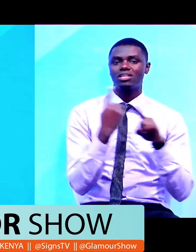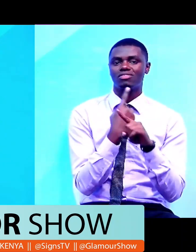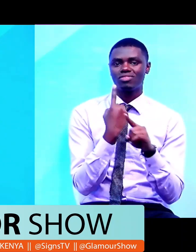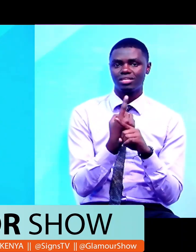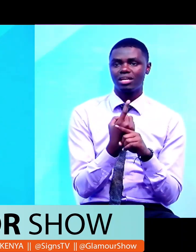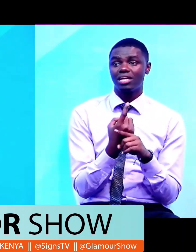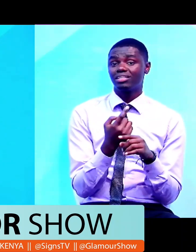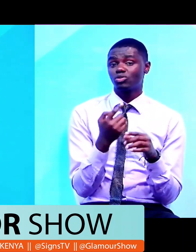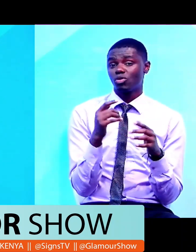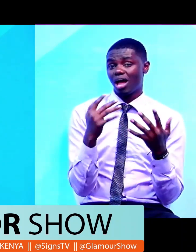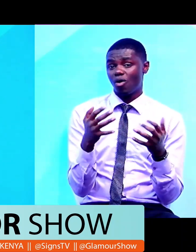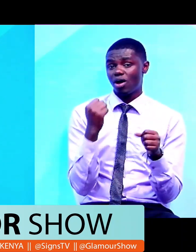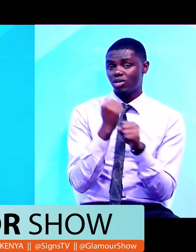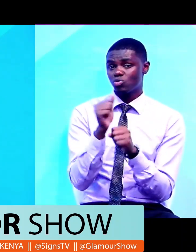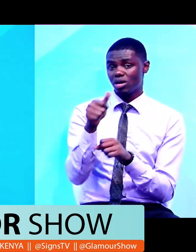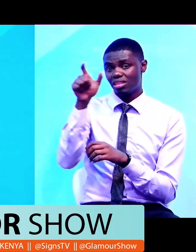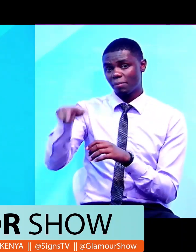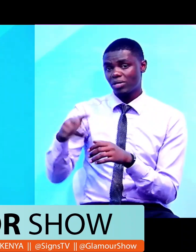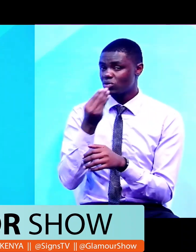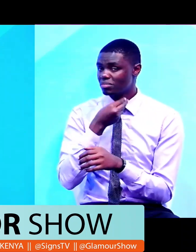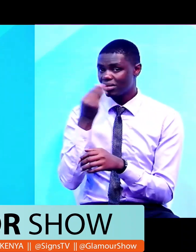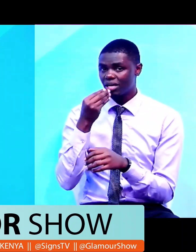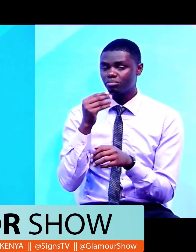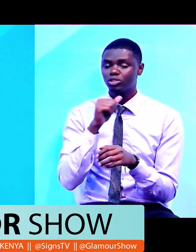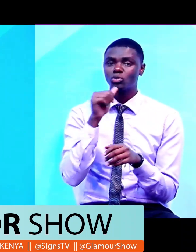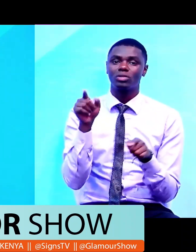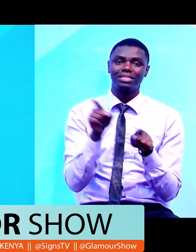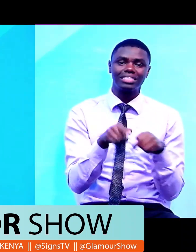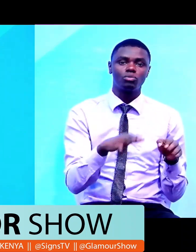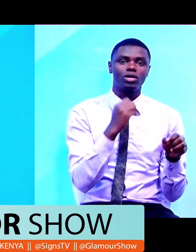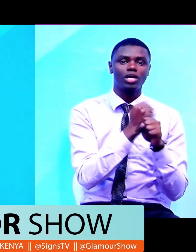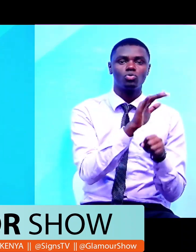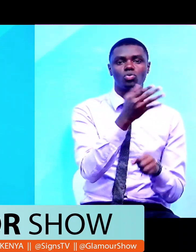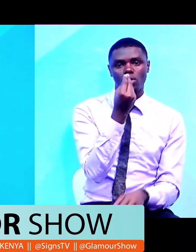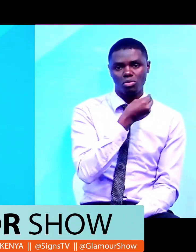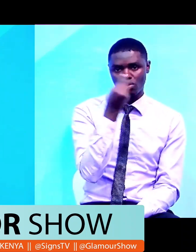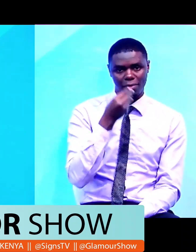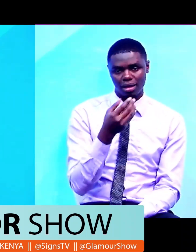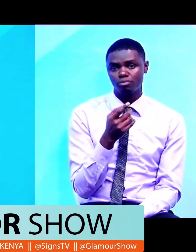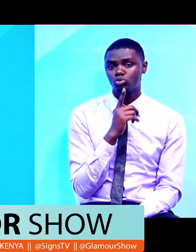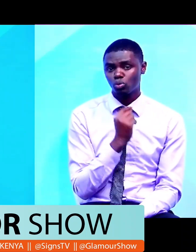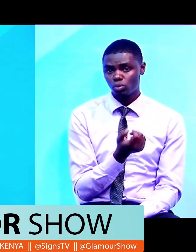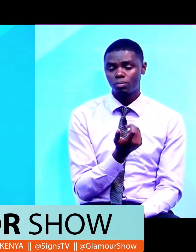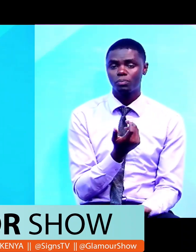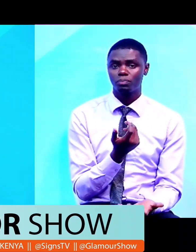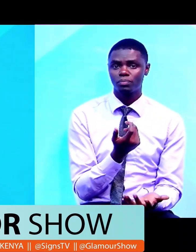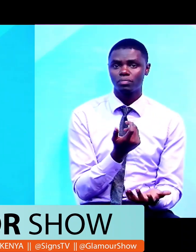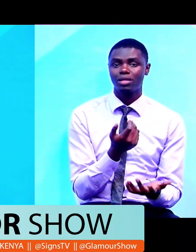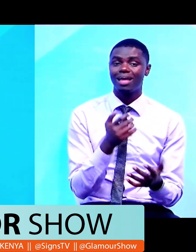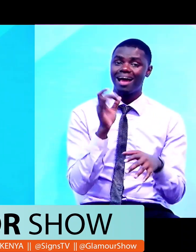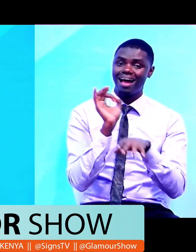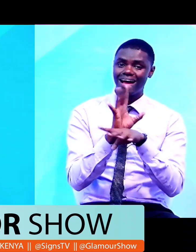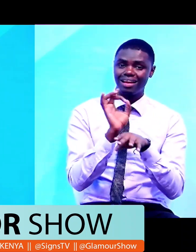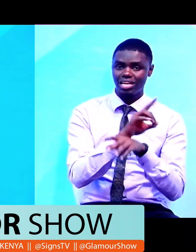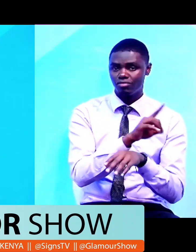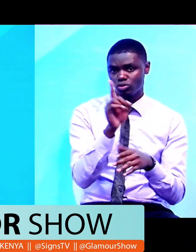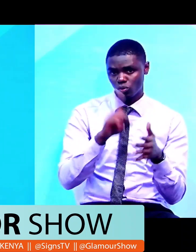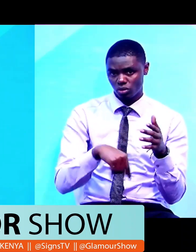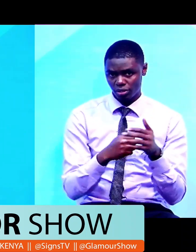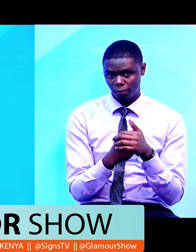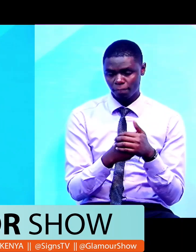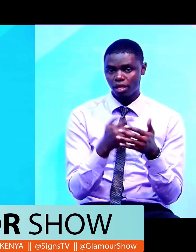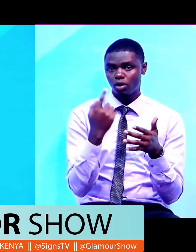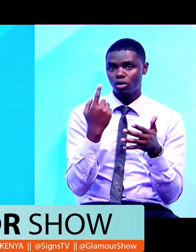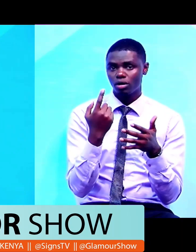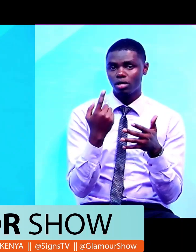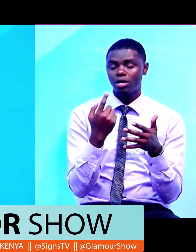might do someone else's makeup is not the same way I might do your makeup. So I'll advise you on what to use